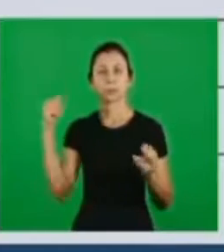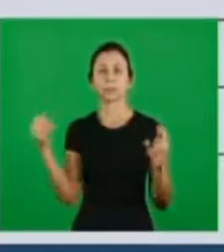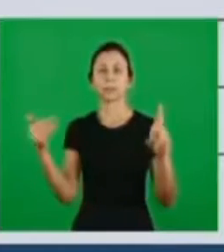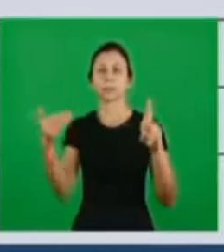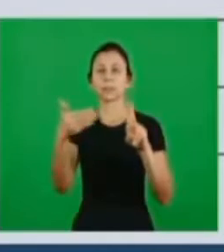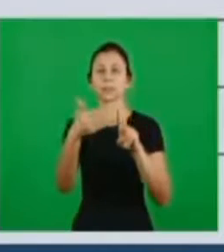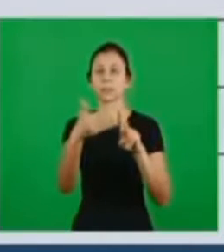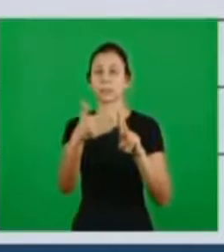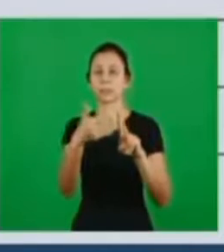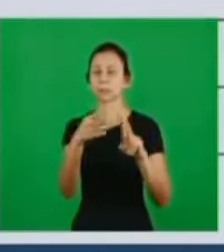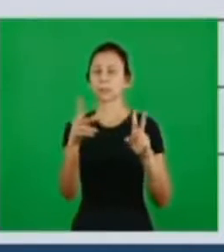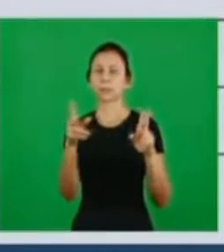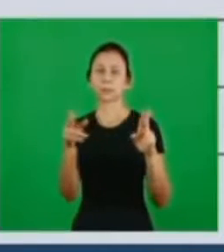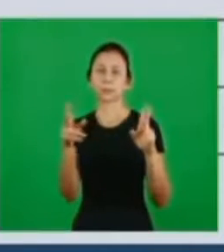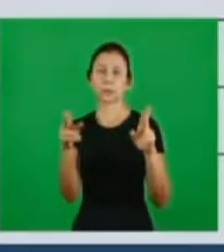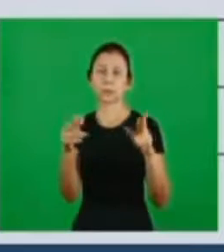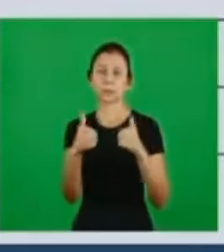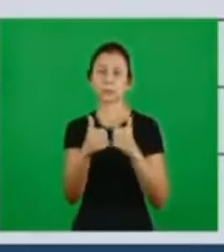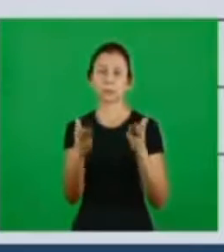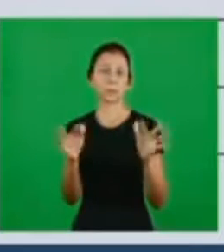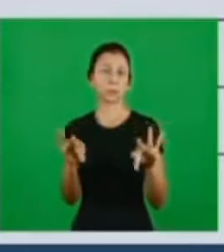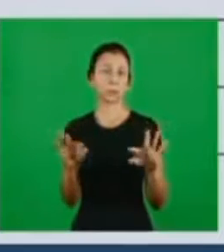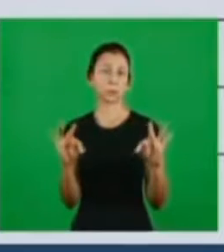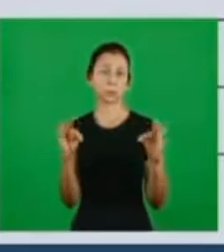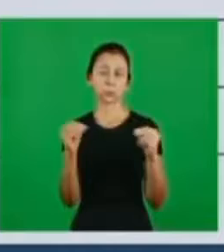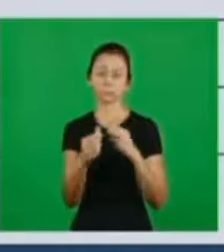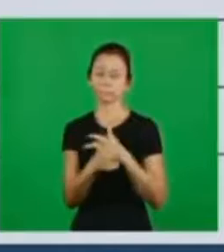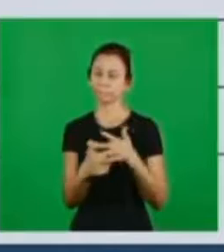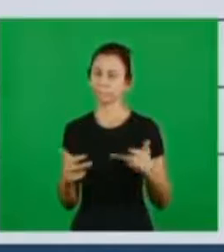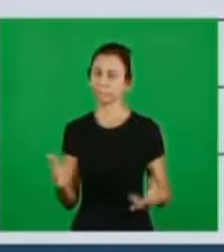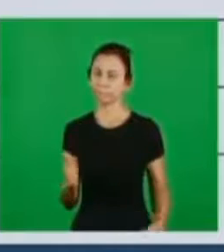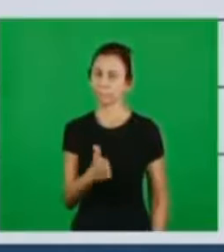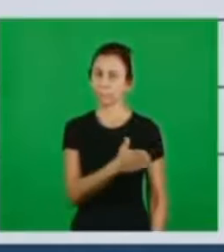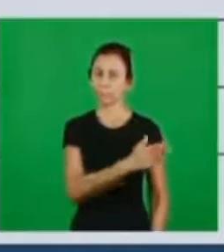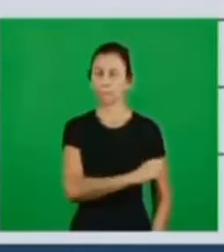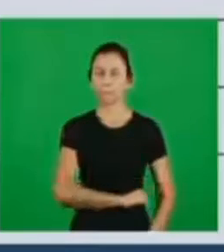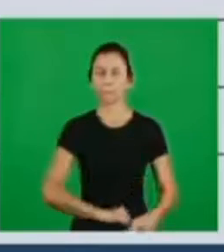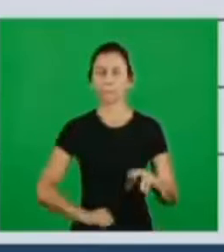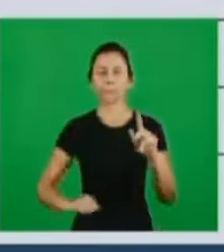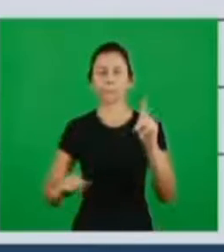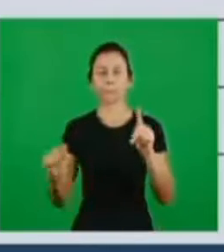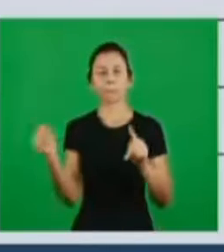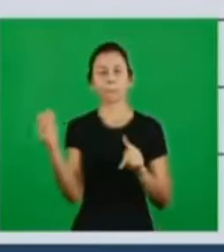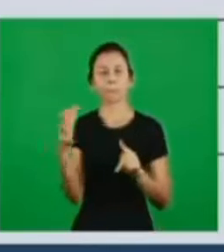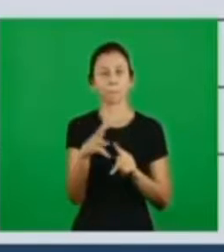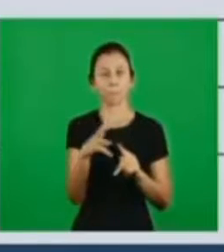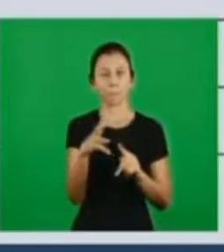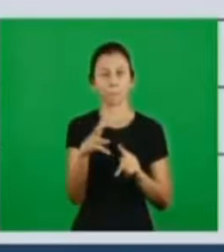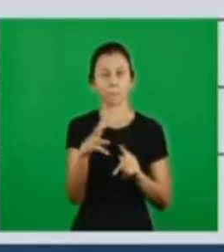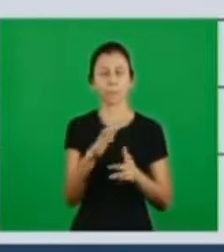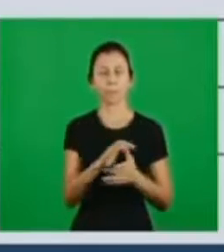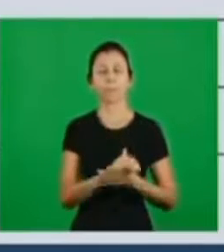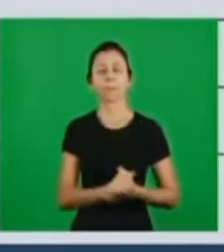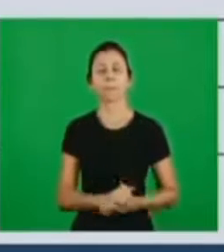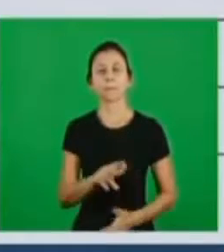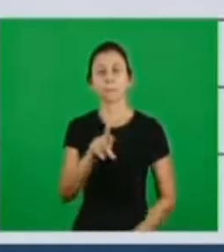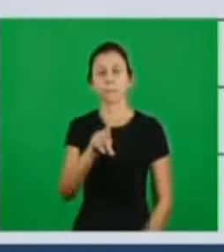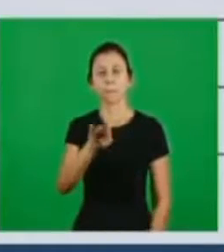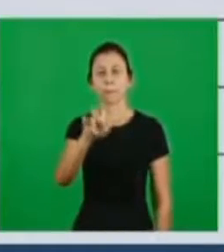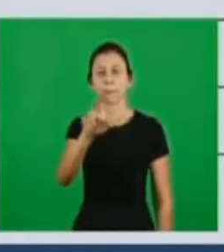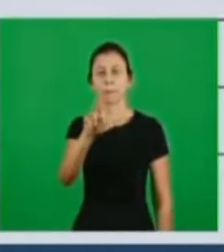who was dead and came to life. It's the same reference. It speaks of the beginning of the end of all things. So the word